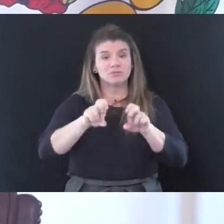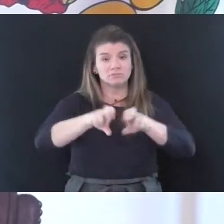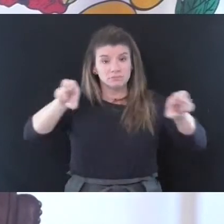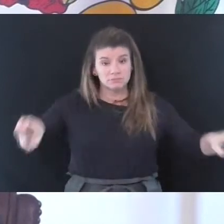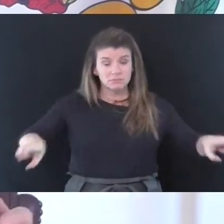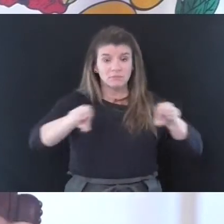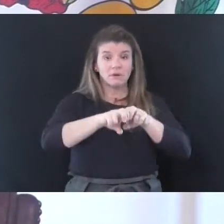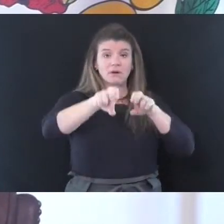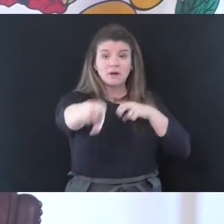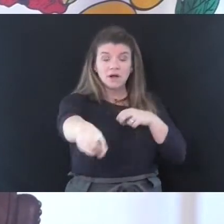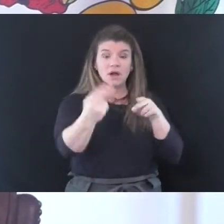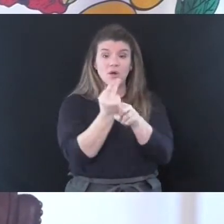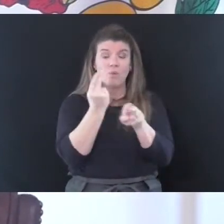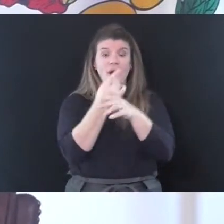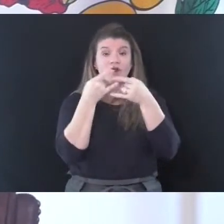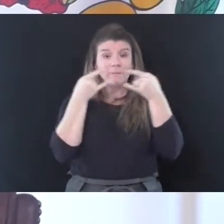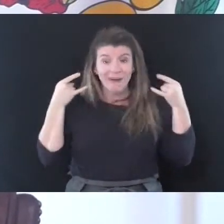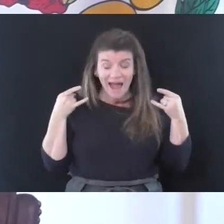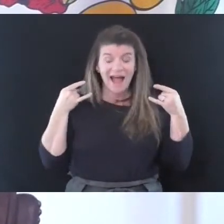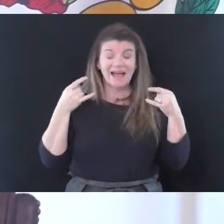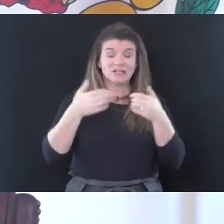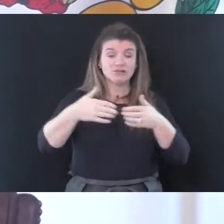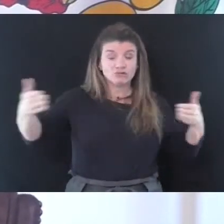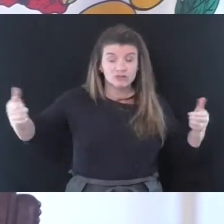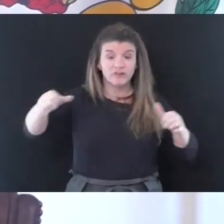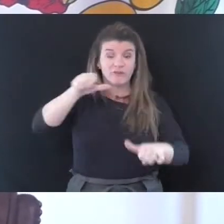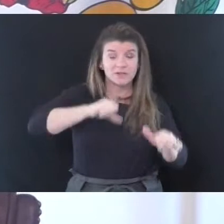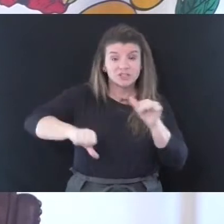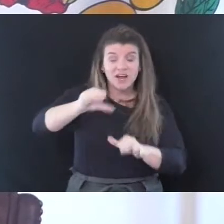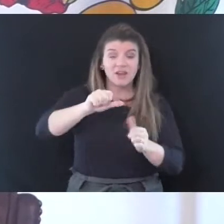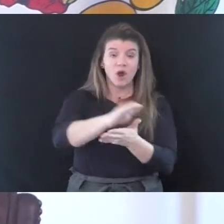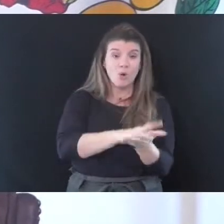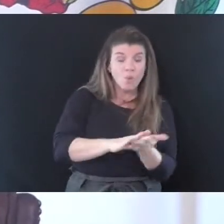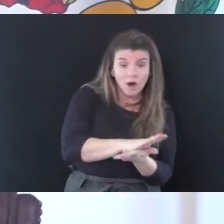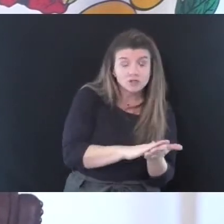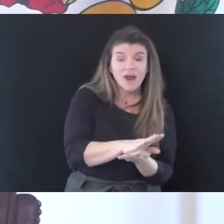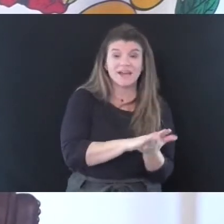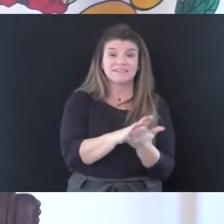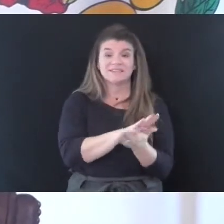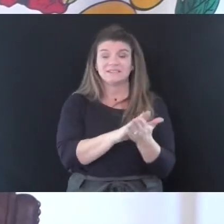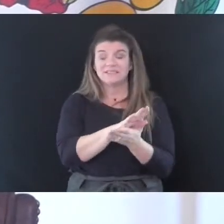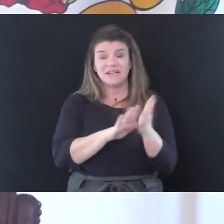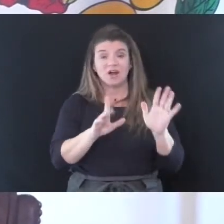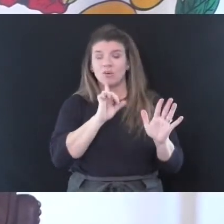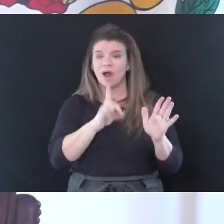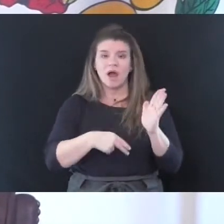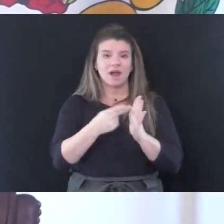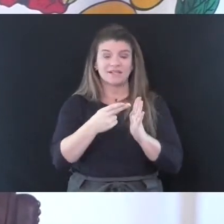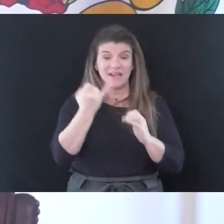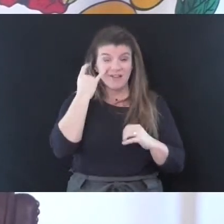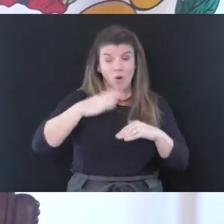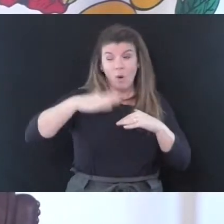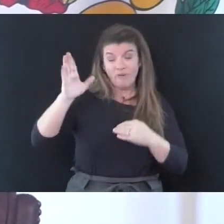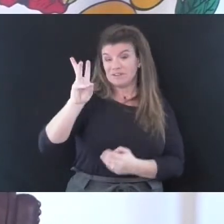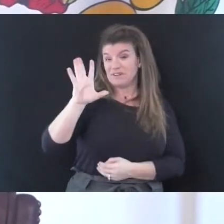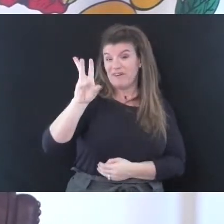you. Wear your mask, stay social distance, wash your hands, and more than anything, if you're 65 and older and